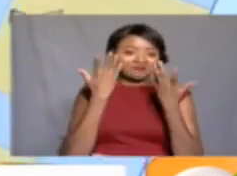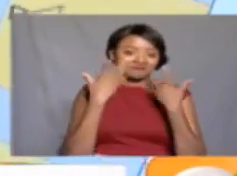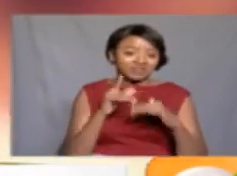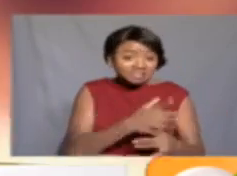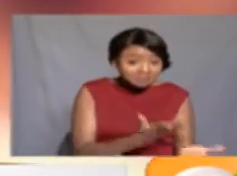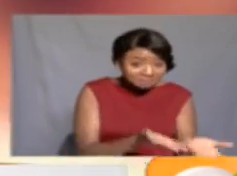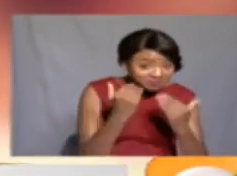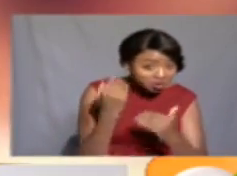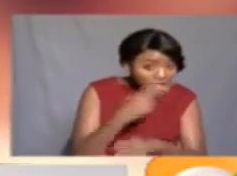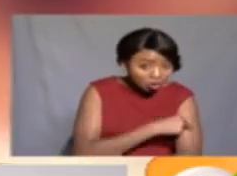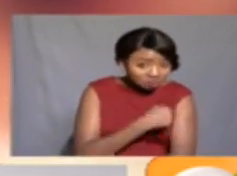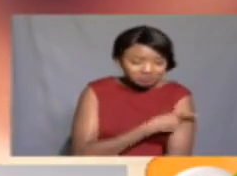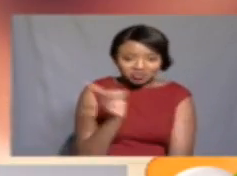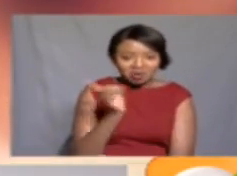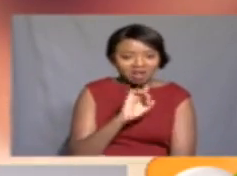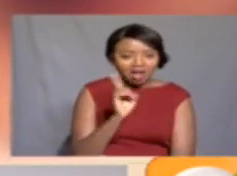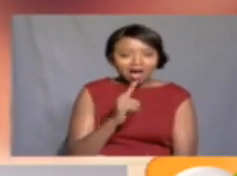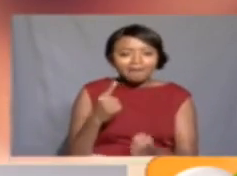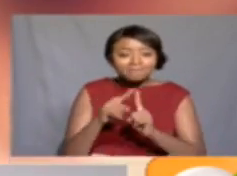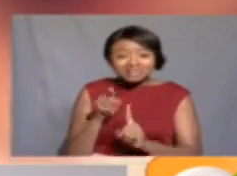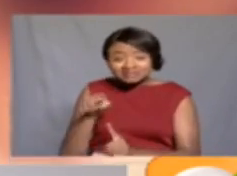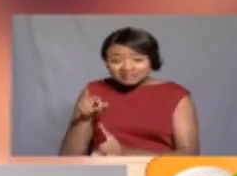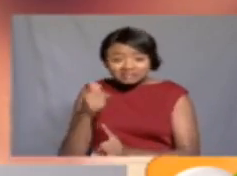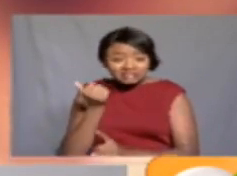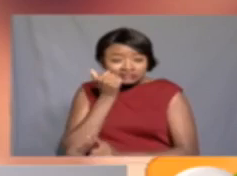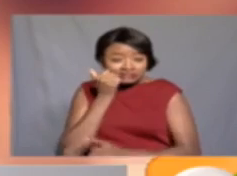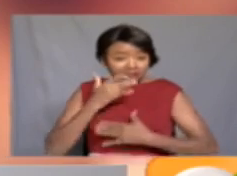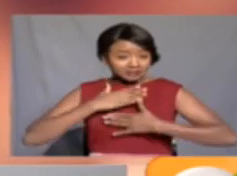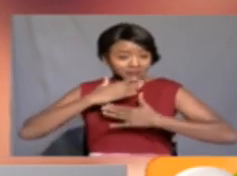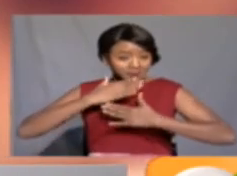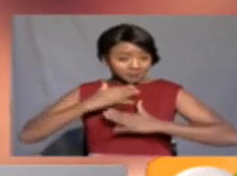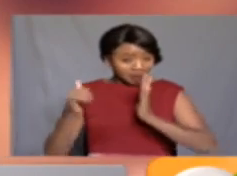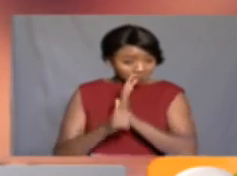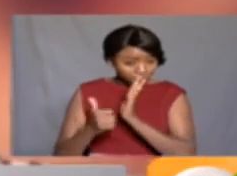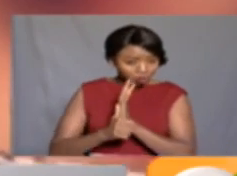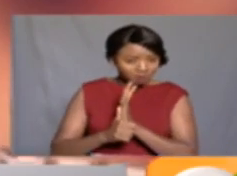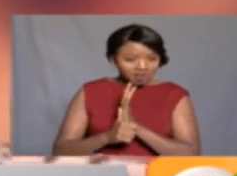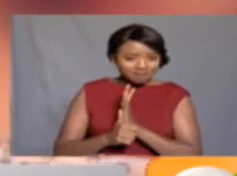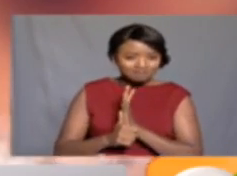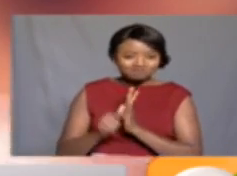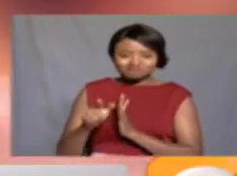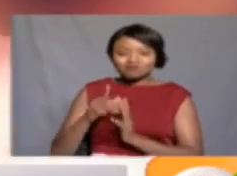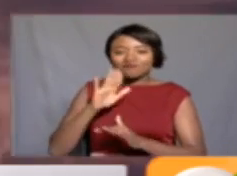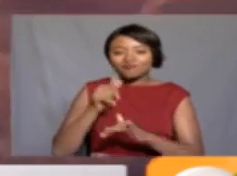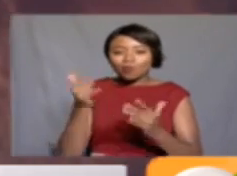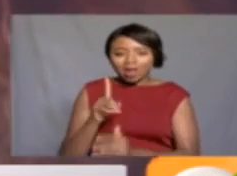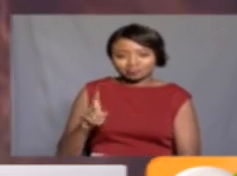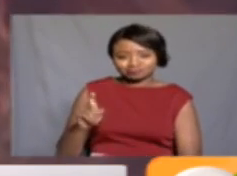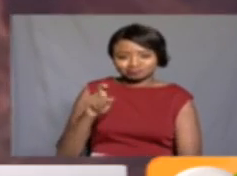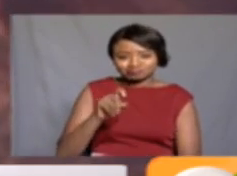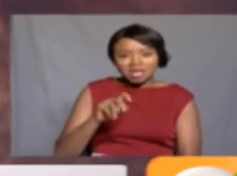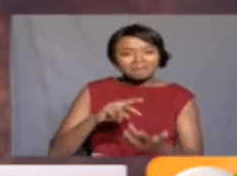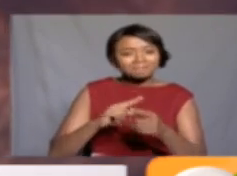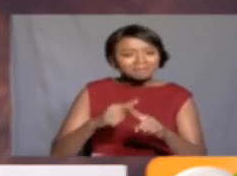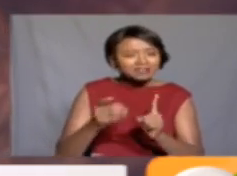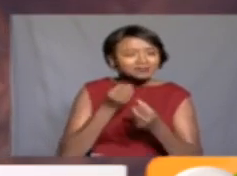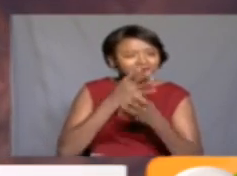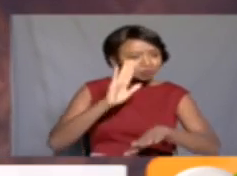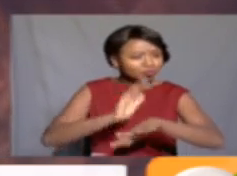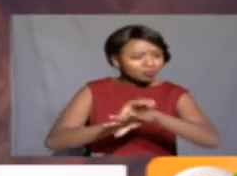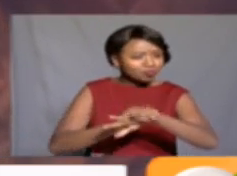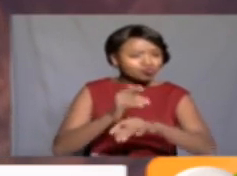referral. The most severe pneumonia is caused by bacteria. The good news is that there are effective vaccines available for